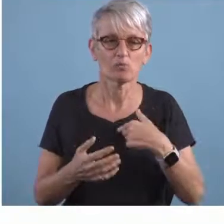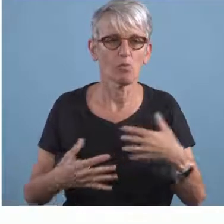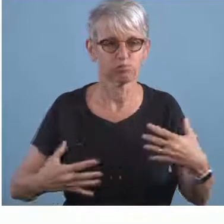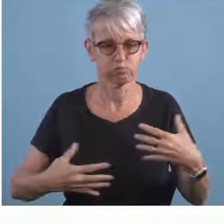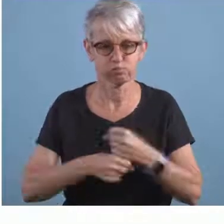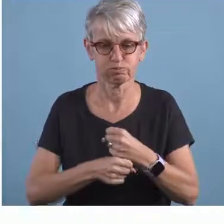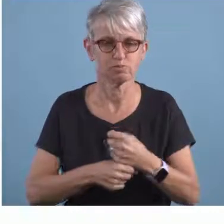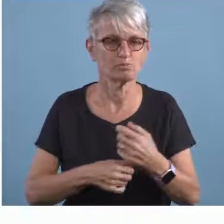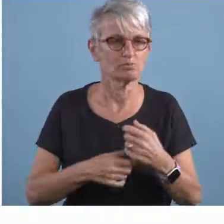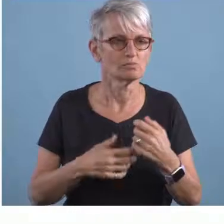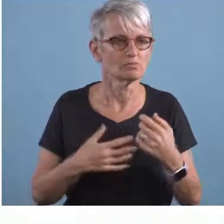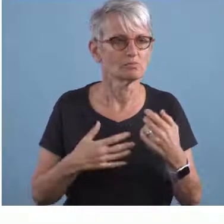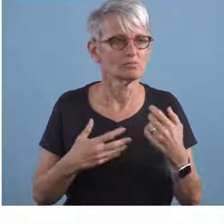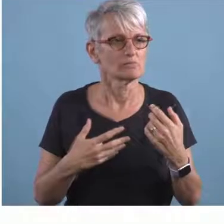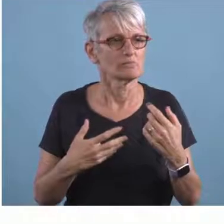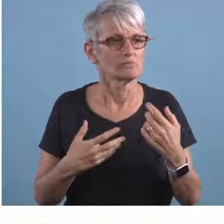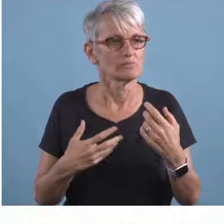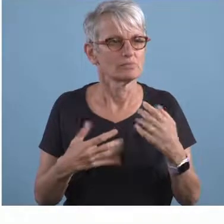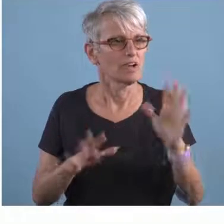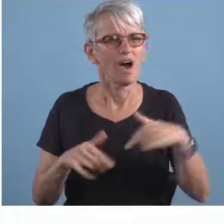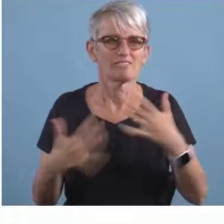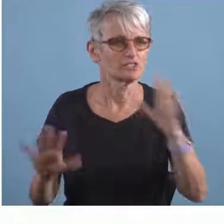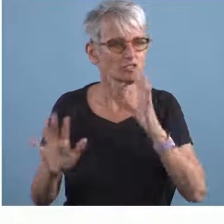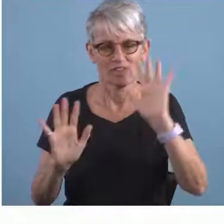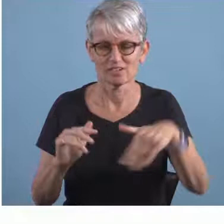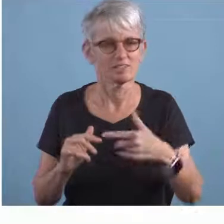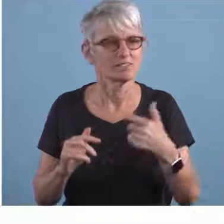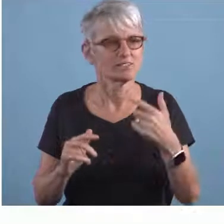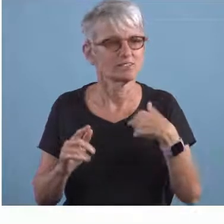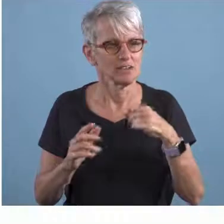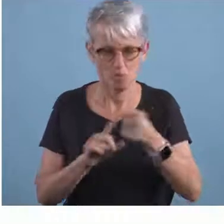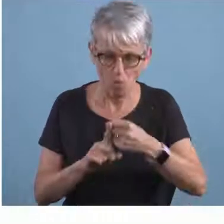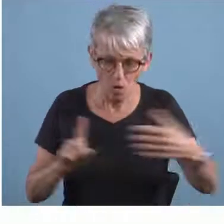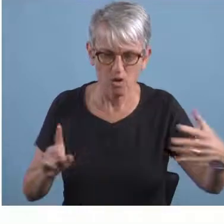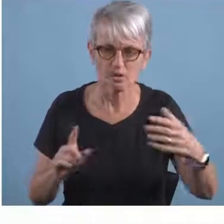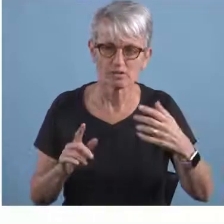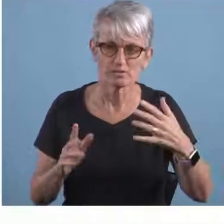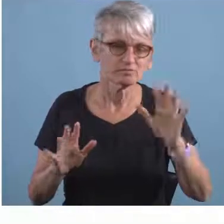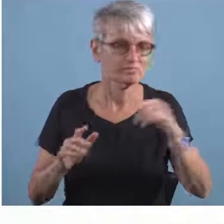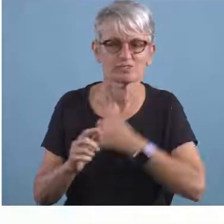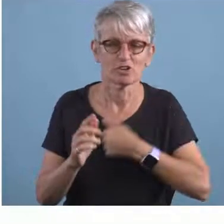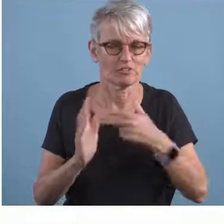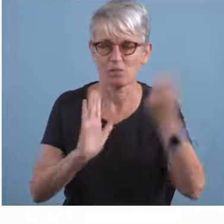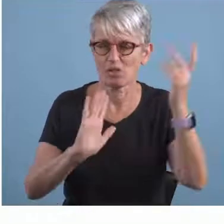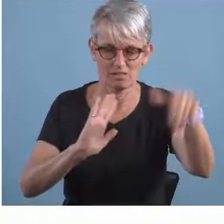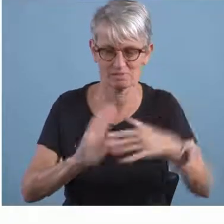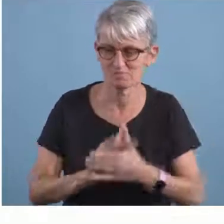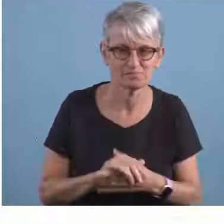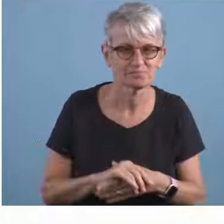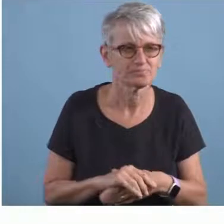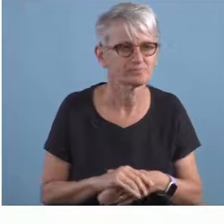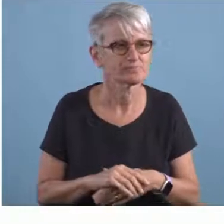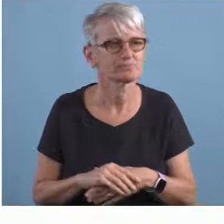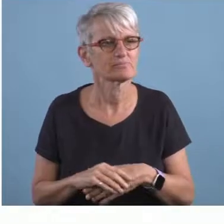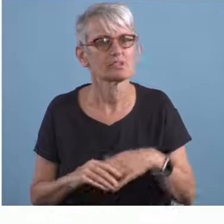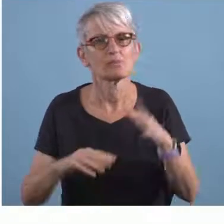descriptive. Oh, I already said that, actually. And it can take place of being physically present. Sorry for the duplication. Let me point out